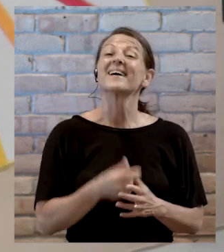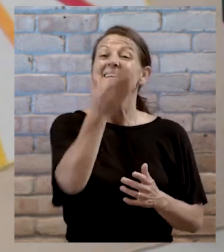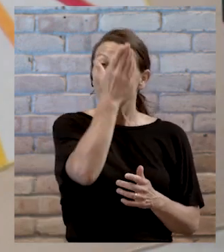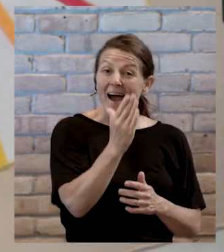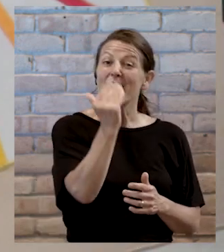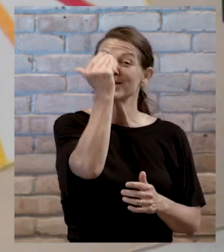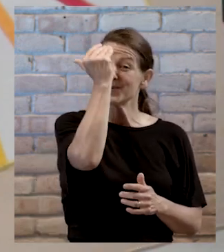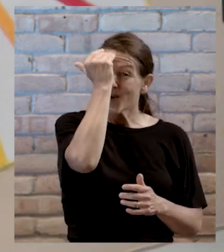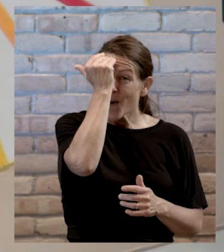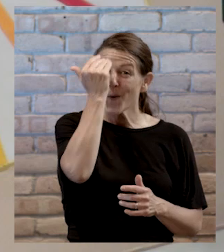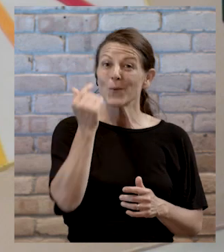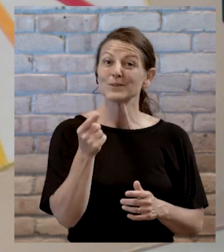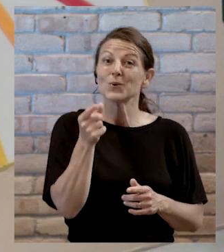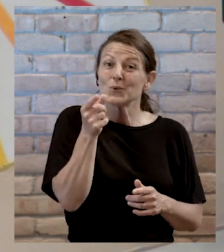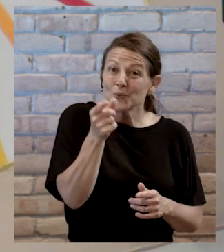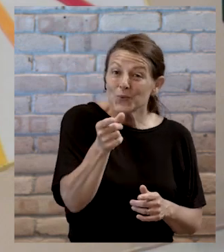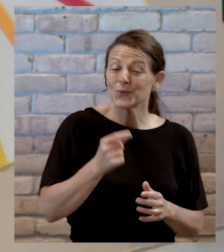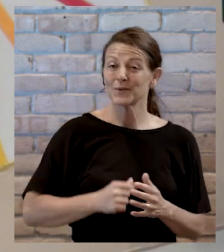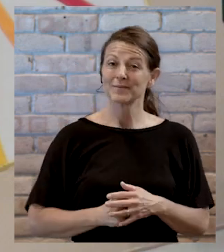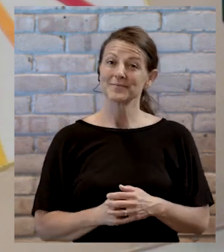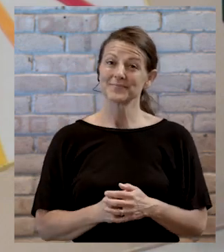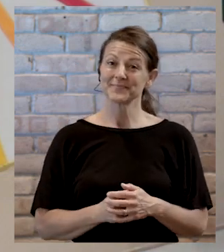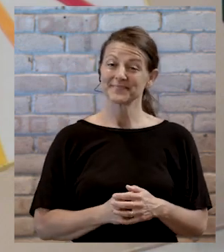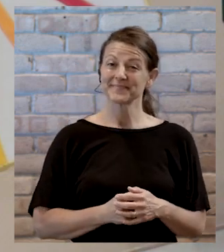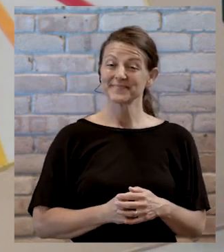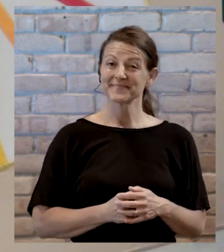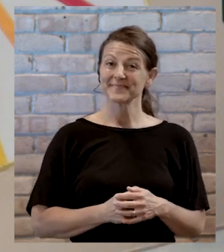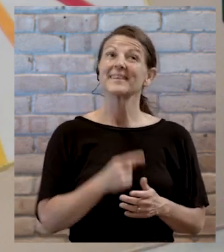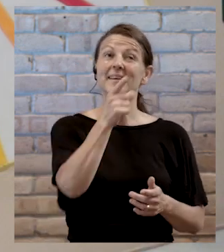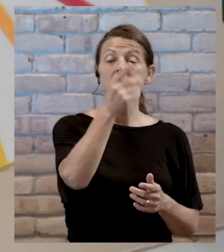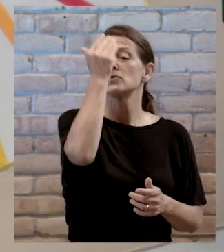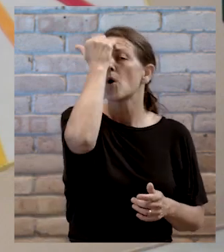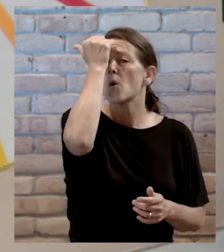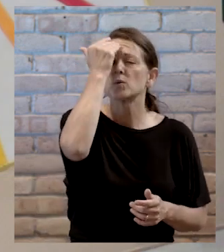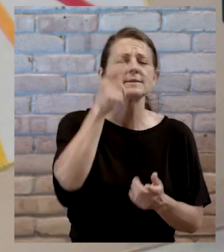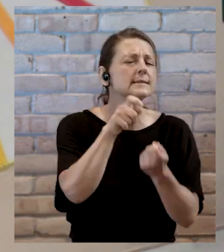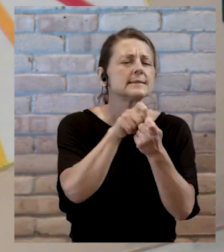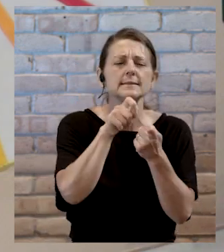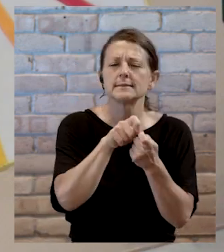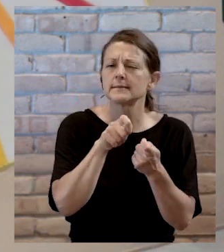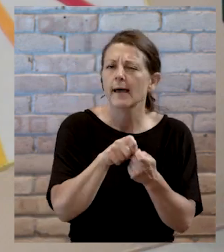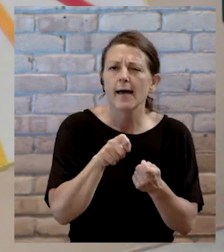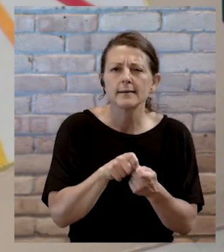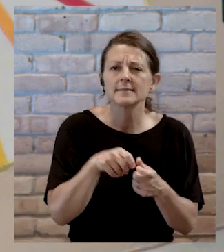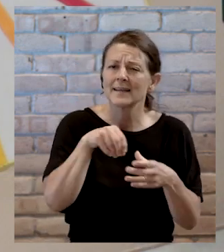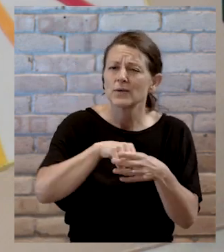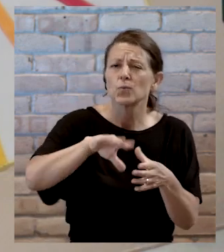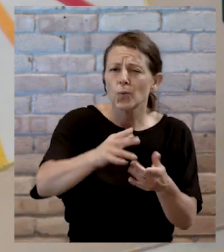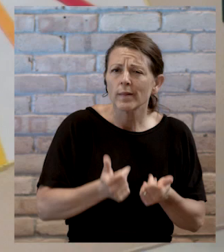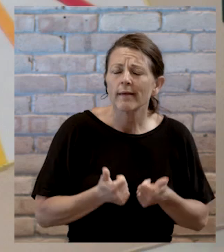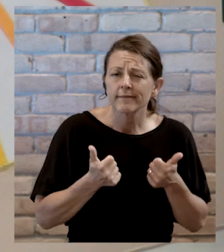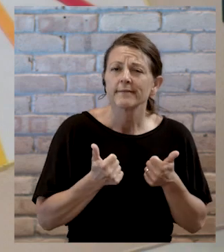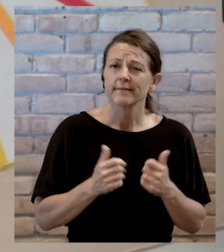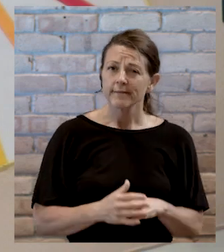God knows you. He knows the details of your